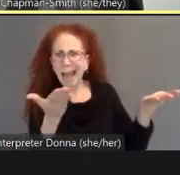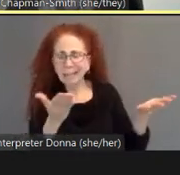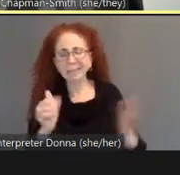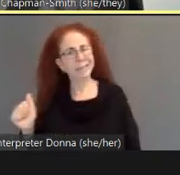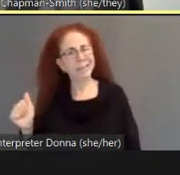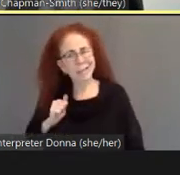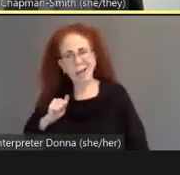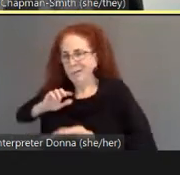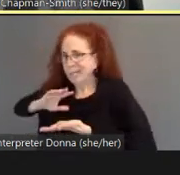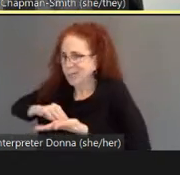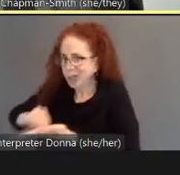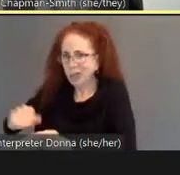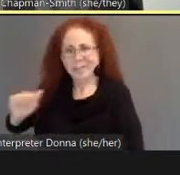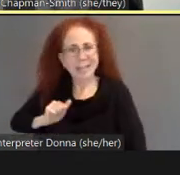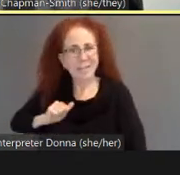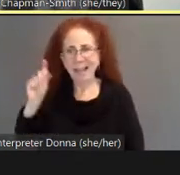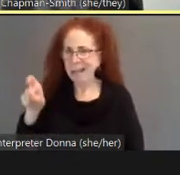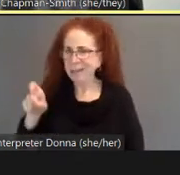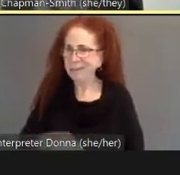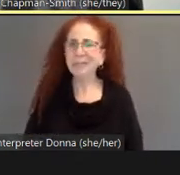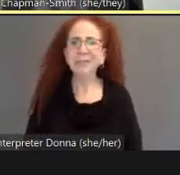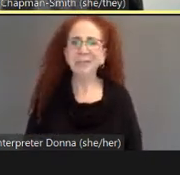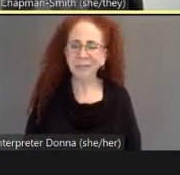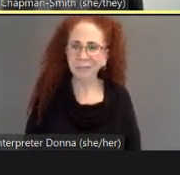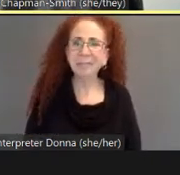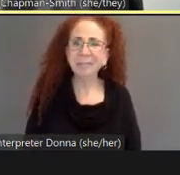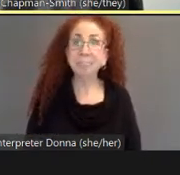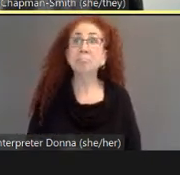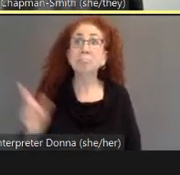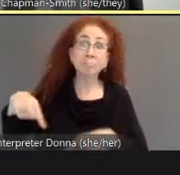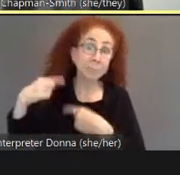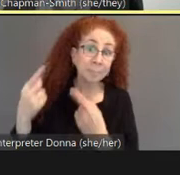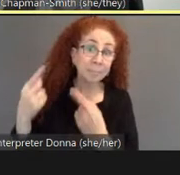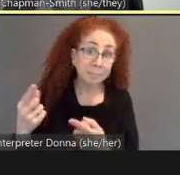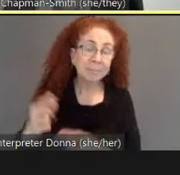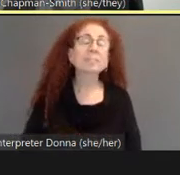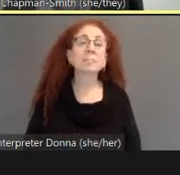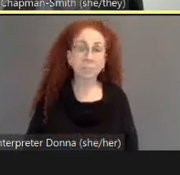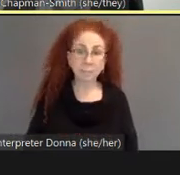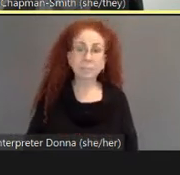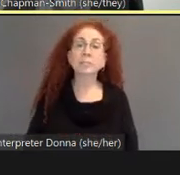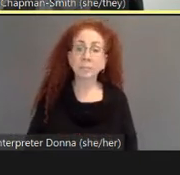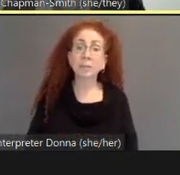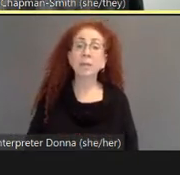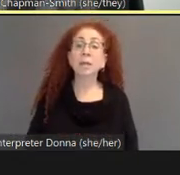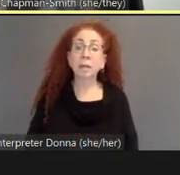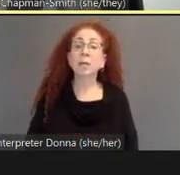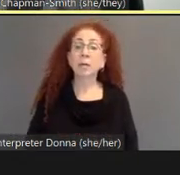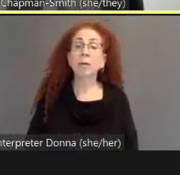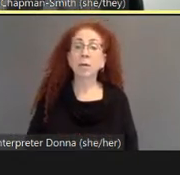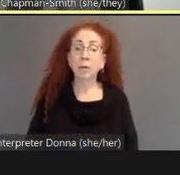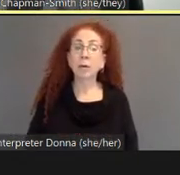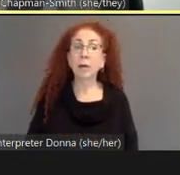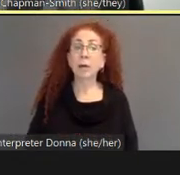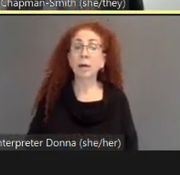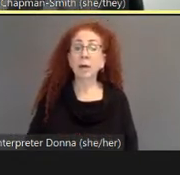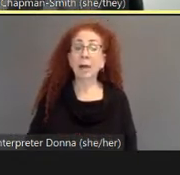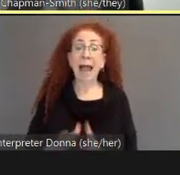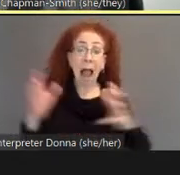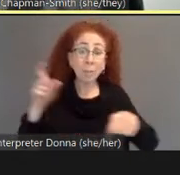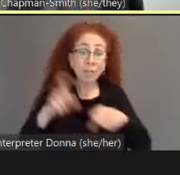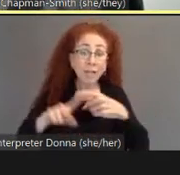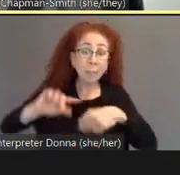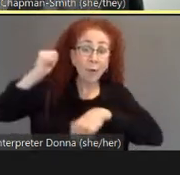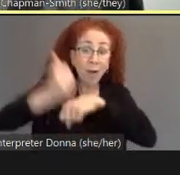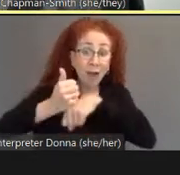learning as we went. Since then, we've been able to reduce the time for creation